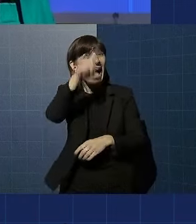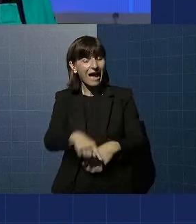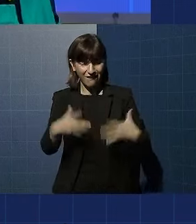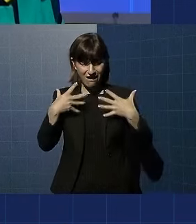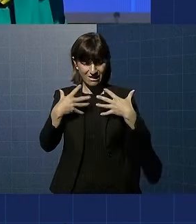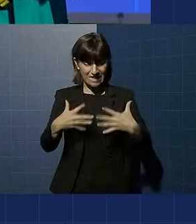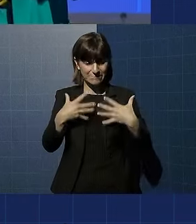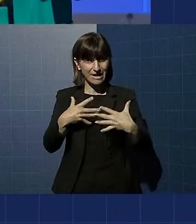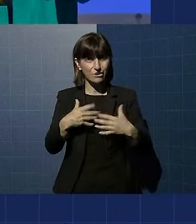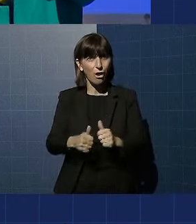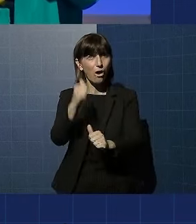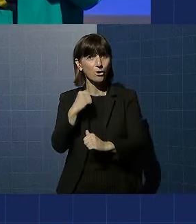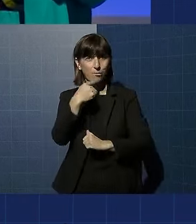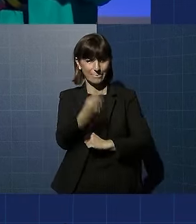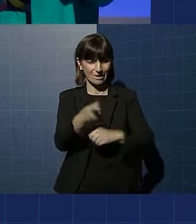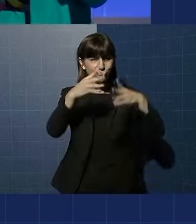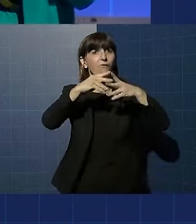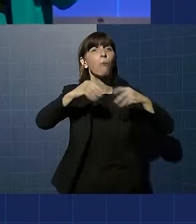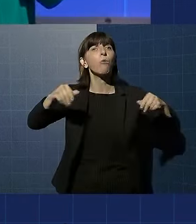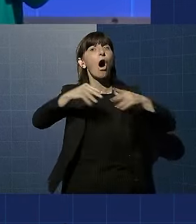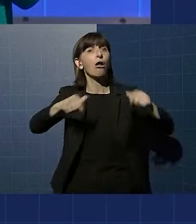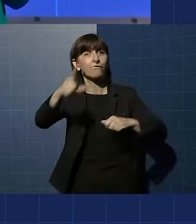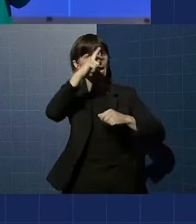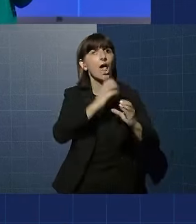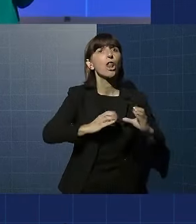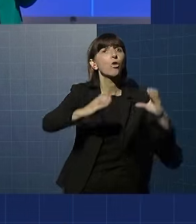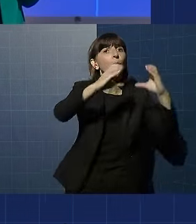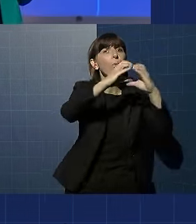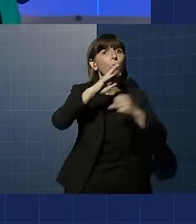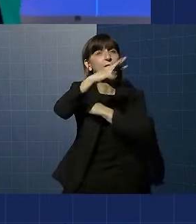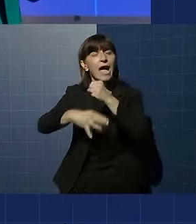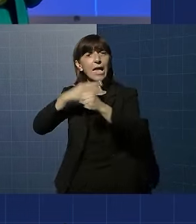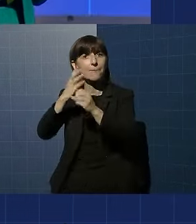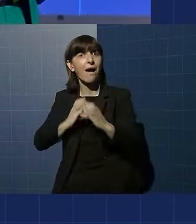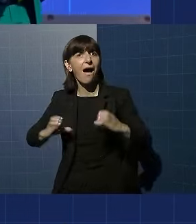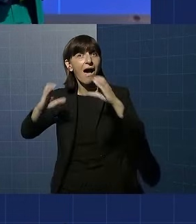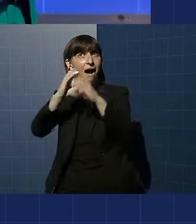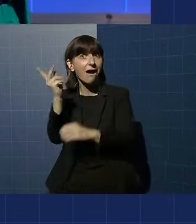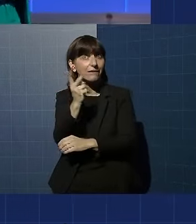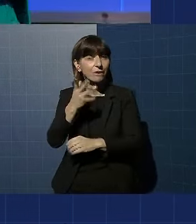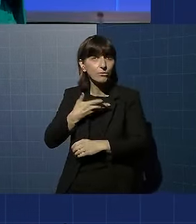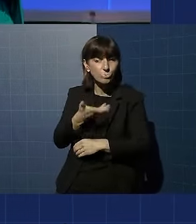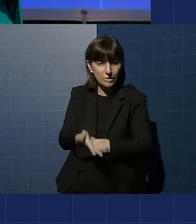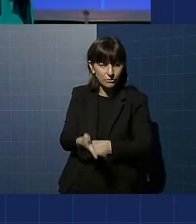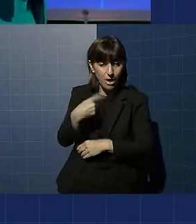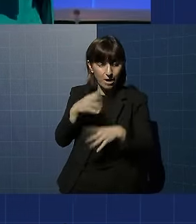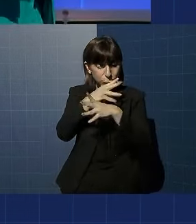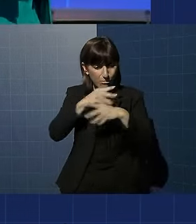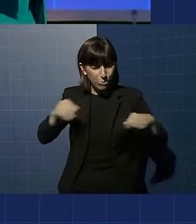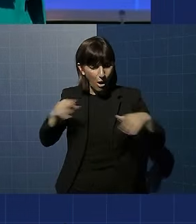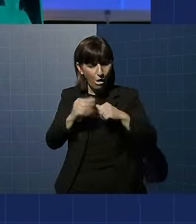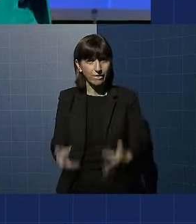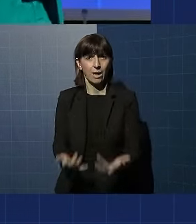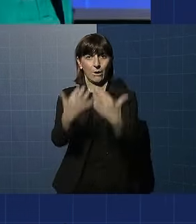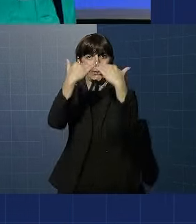Well, this can interfere with the normal function of lungs, and we need to understand how that happens. We've already done some research into